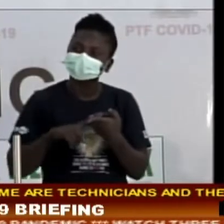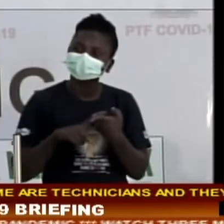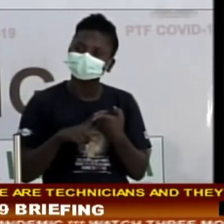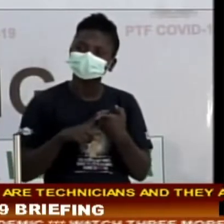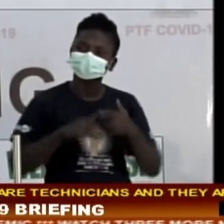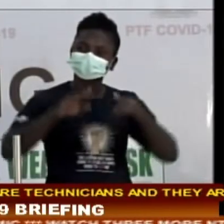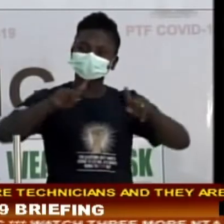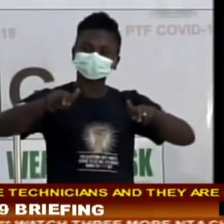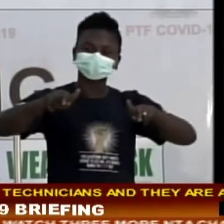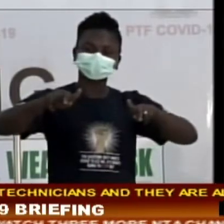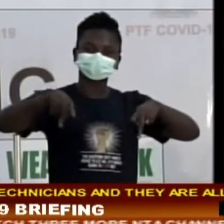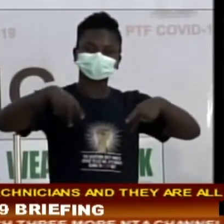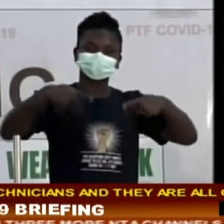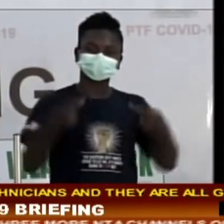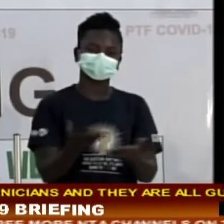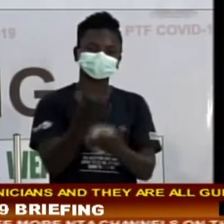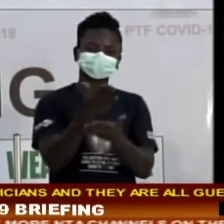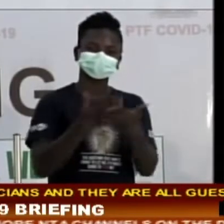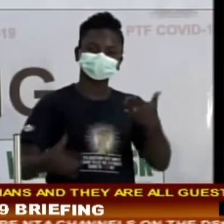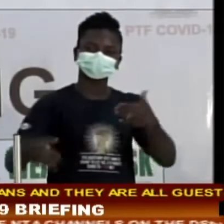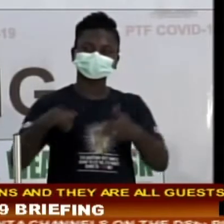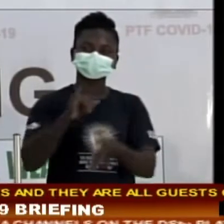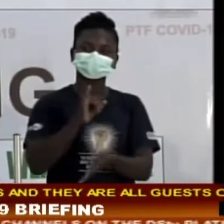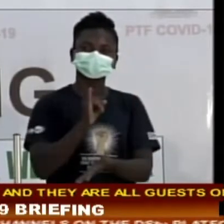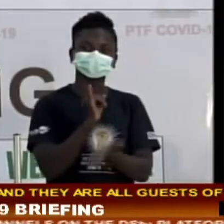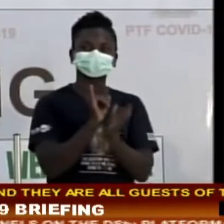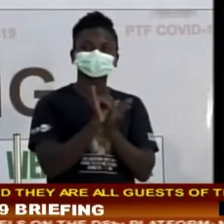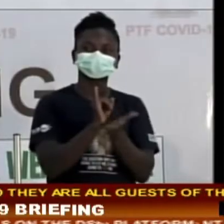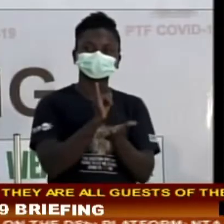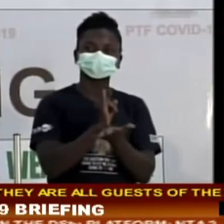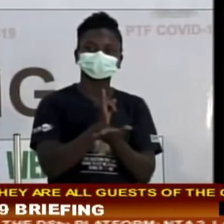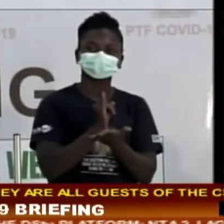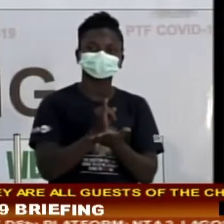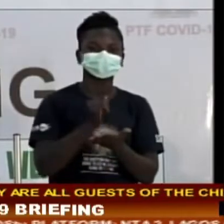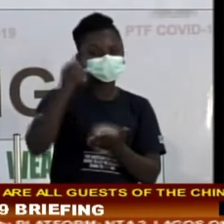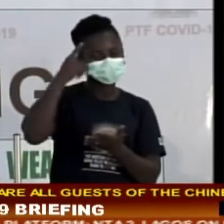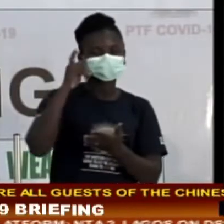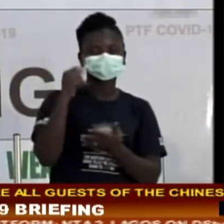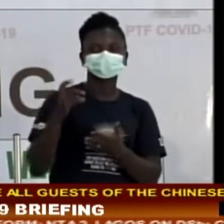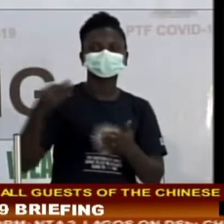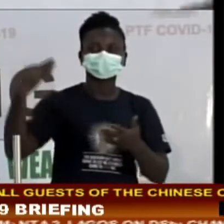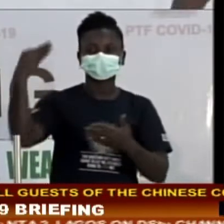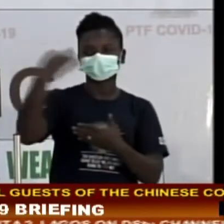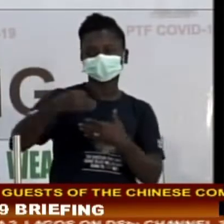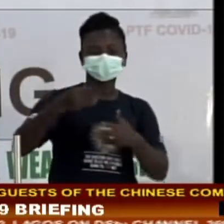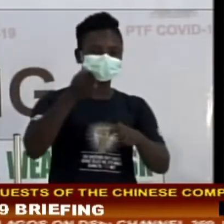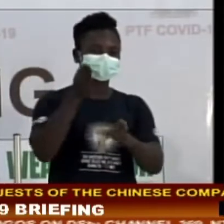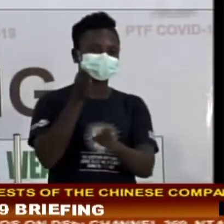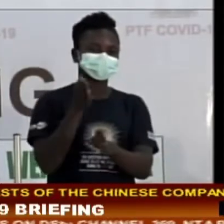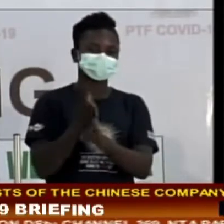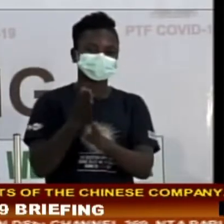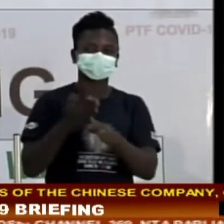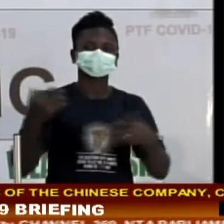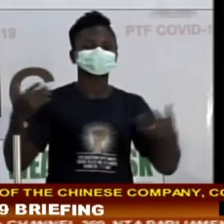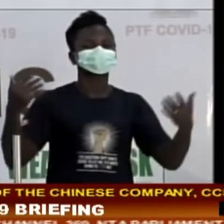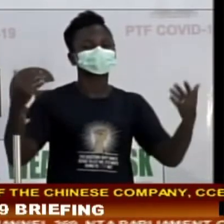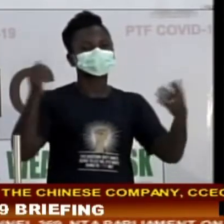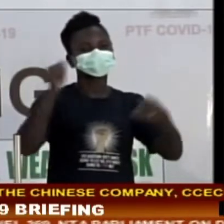provide for insurance for their Frontline workers at this